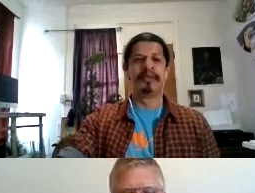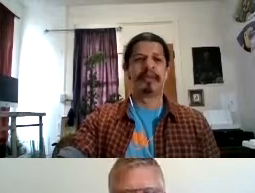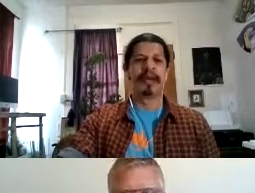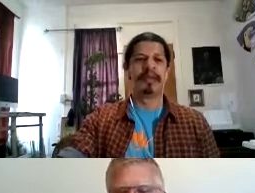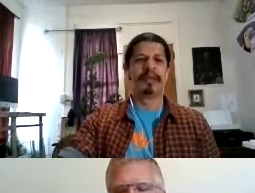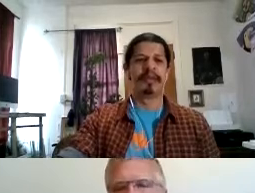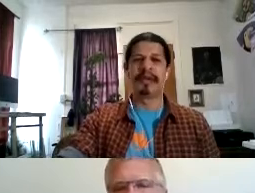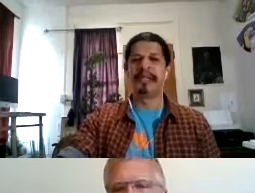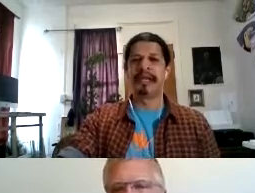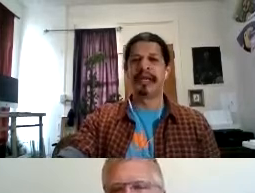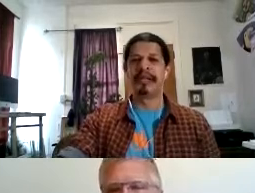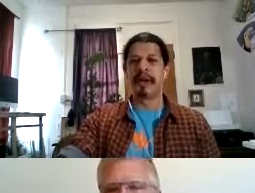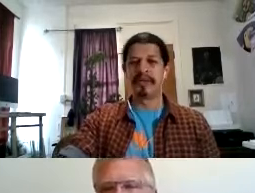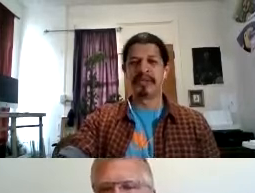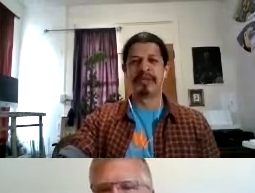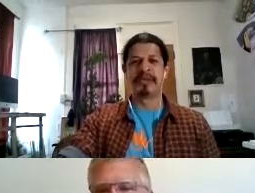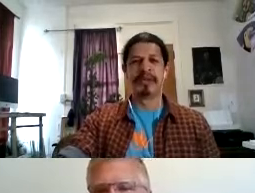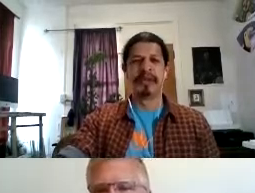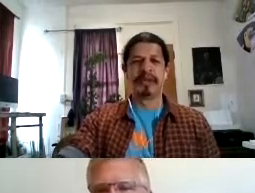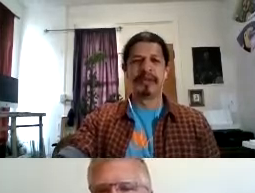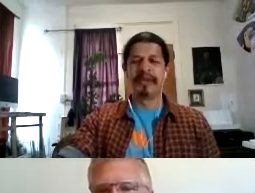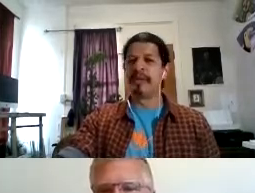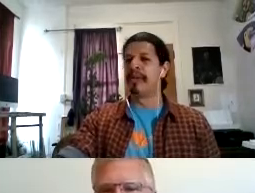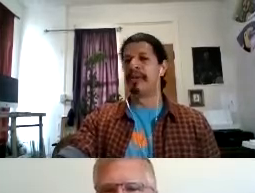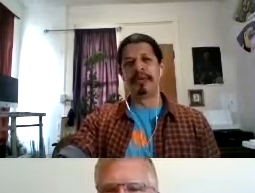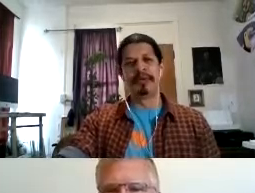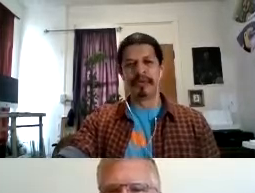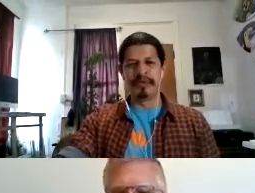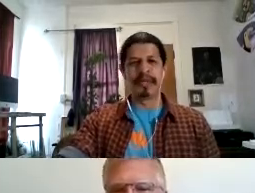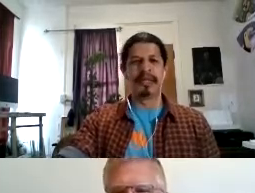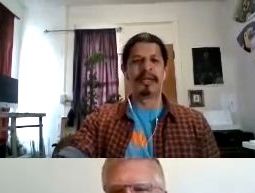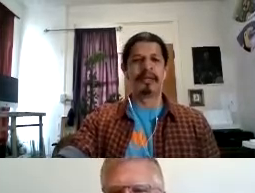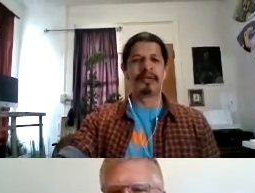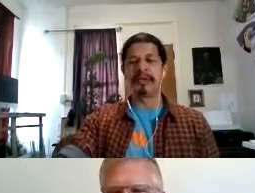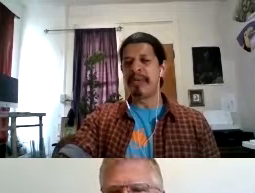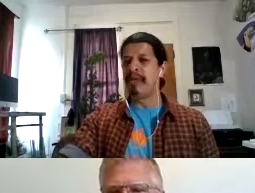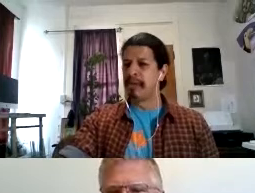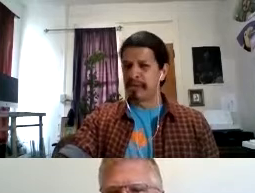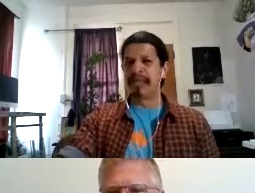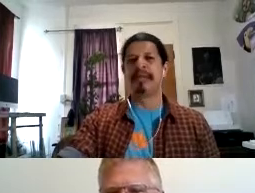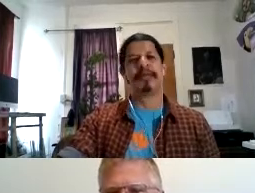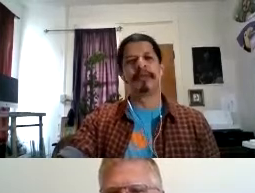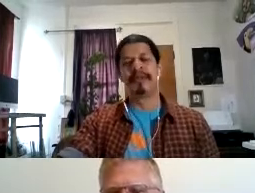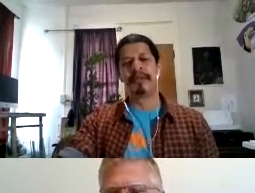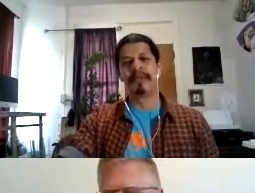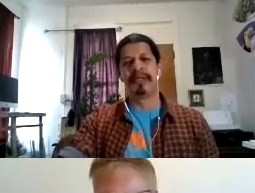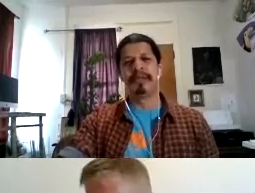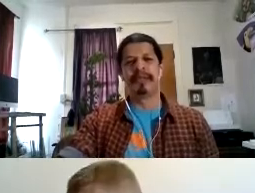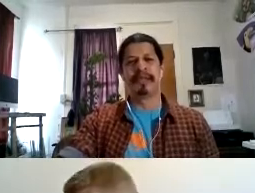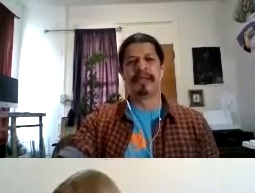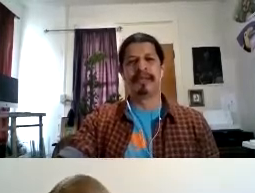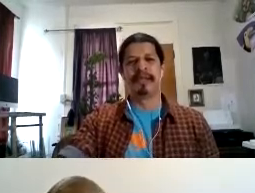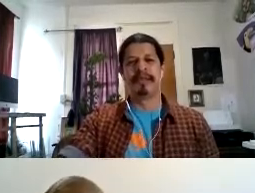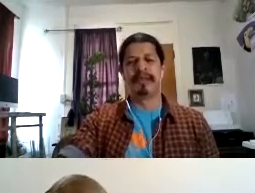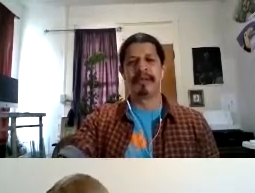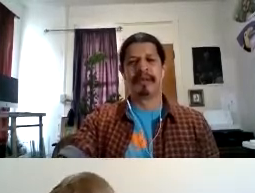do that, we're gonna have the raise hand option. So if you are new to Zoom, that should be normally at the bottom of your screen.